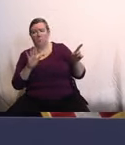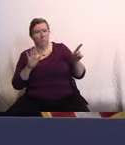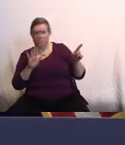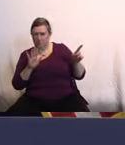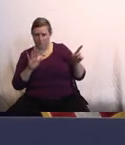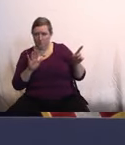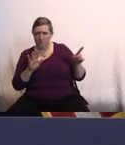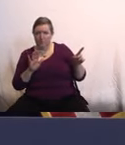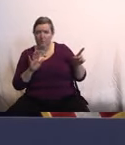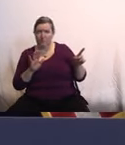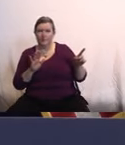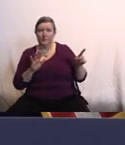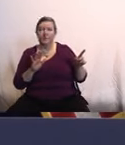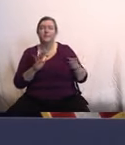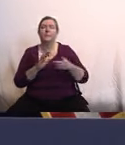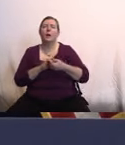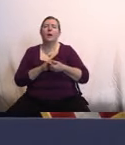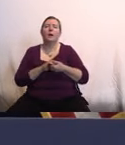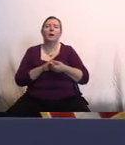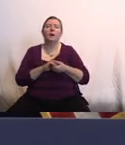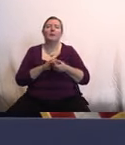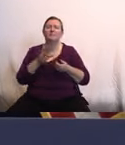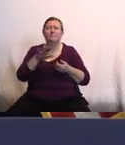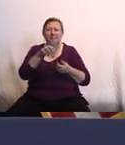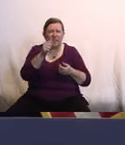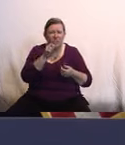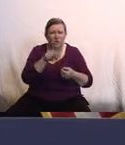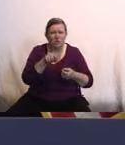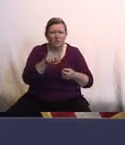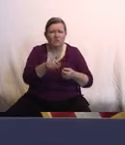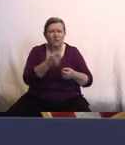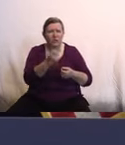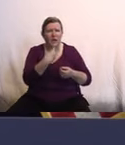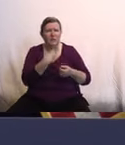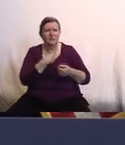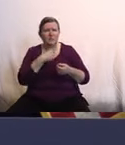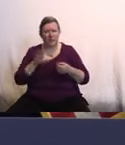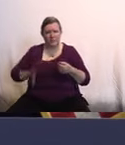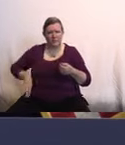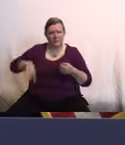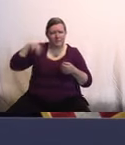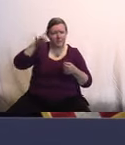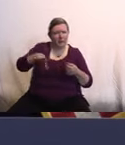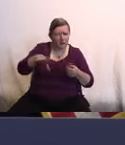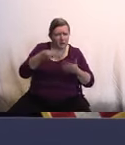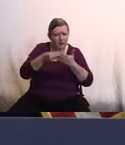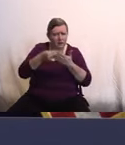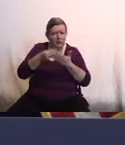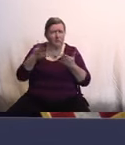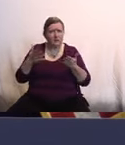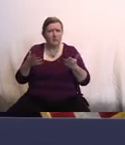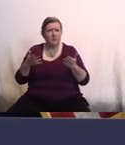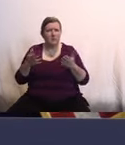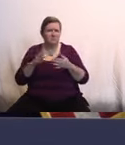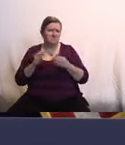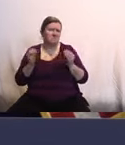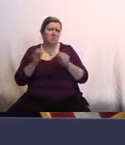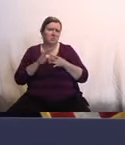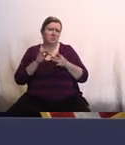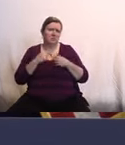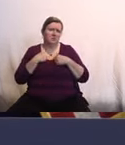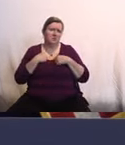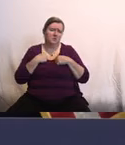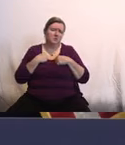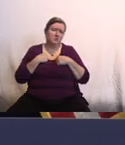No news to make on the question about out-of-pocket and Dobie. There's a process that is prescribed in the bill